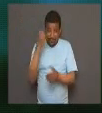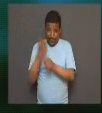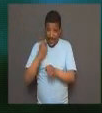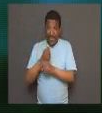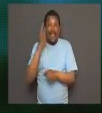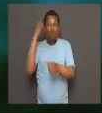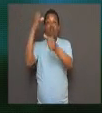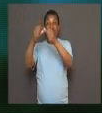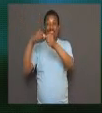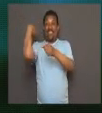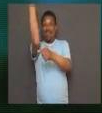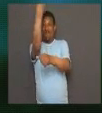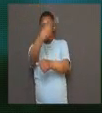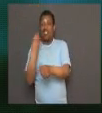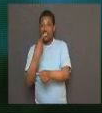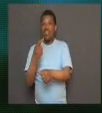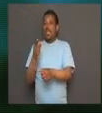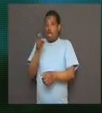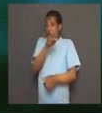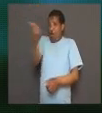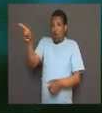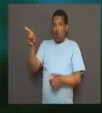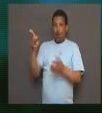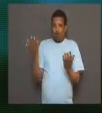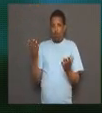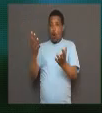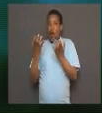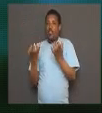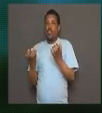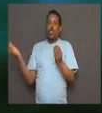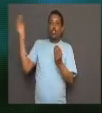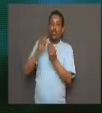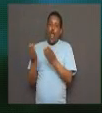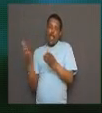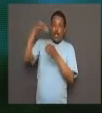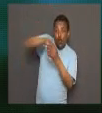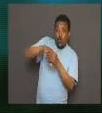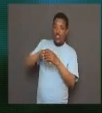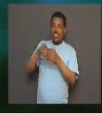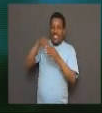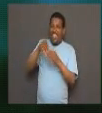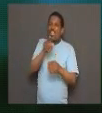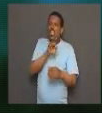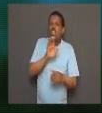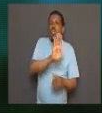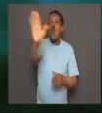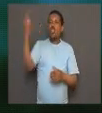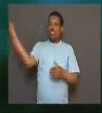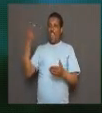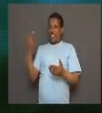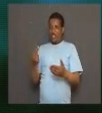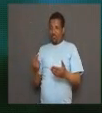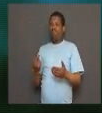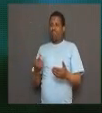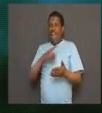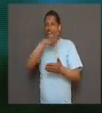Remember the features that you want to include in your sketch, and